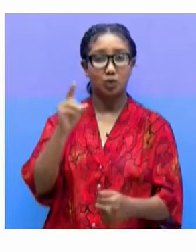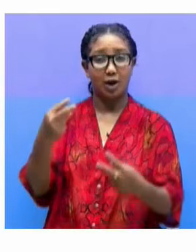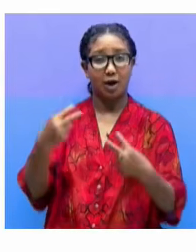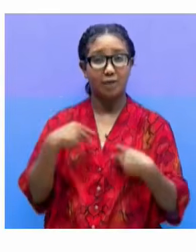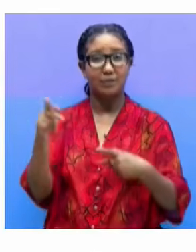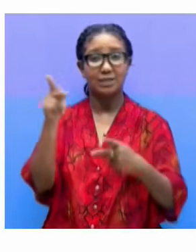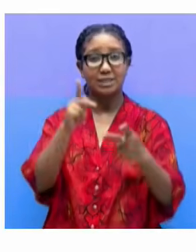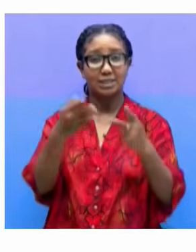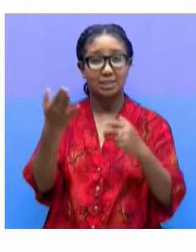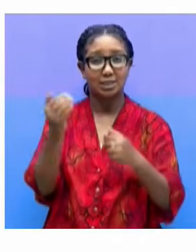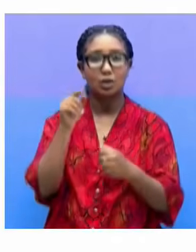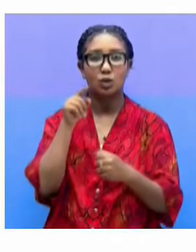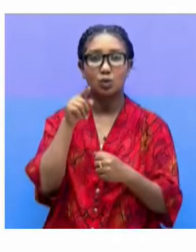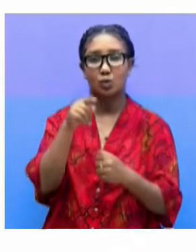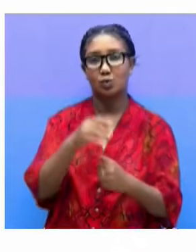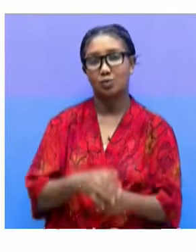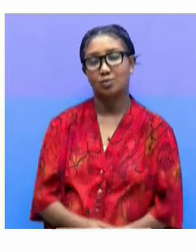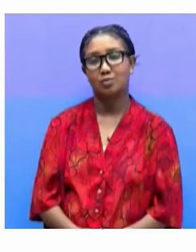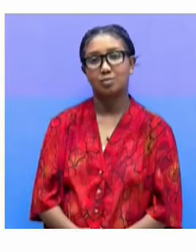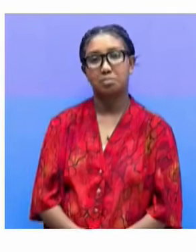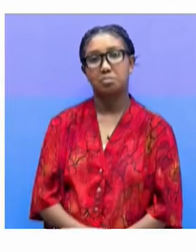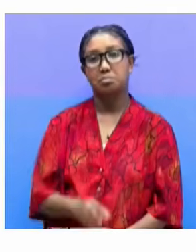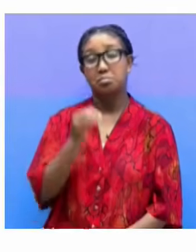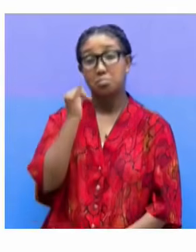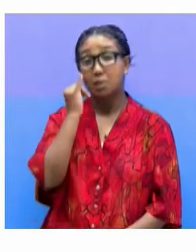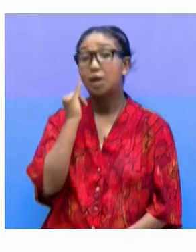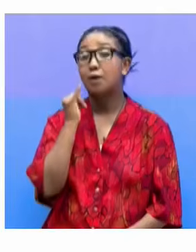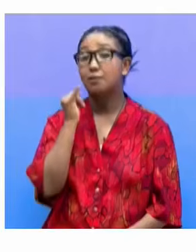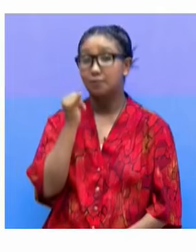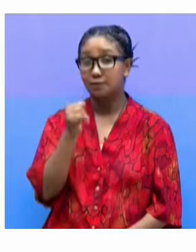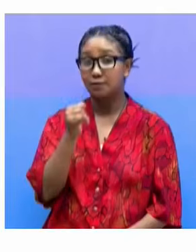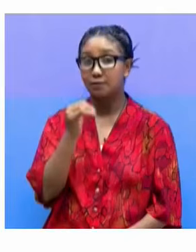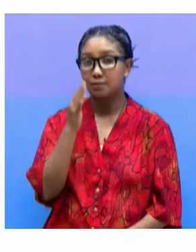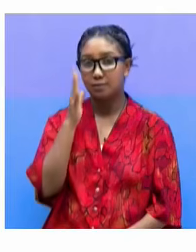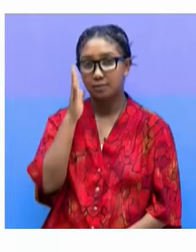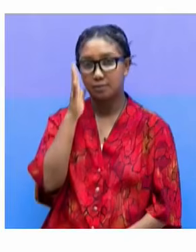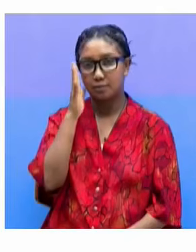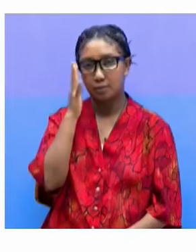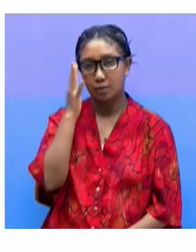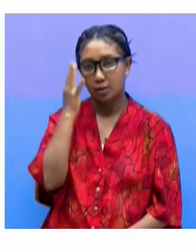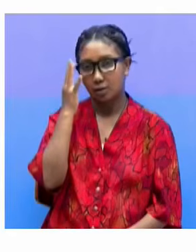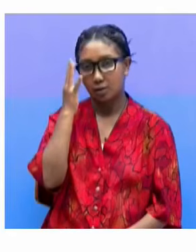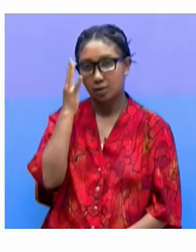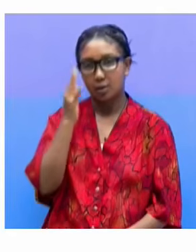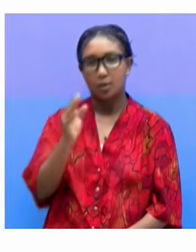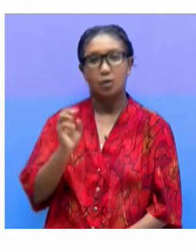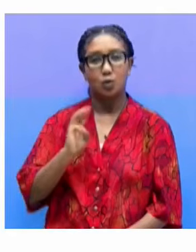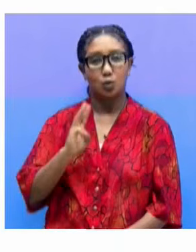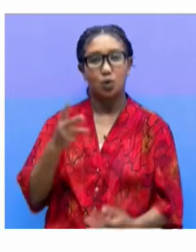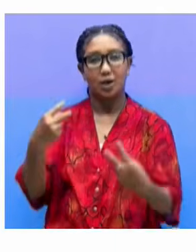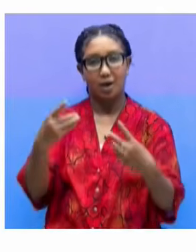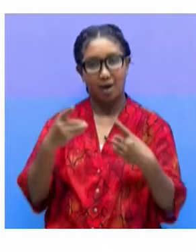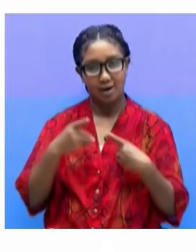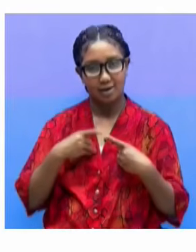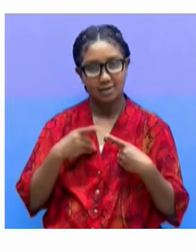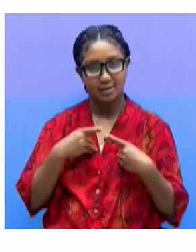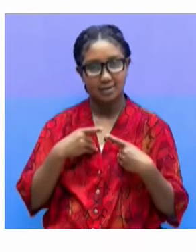visited you if we had